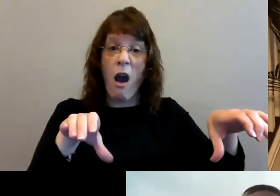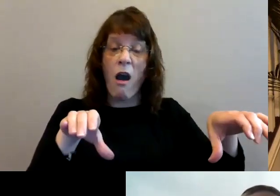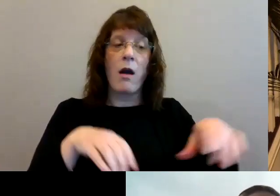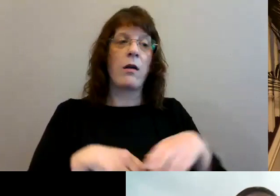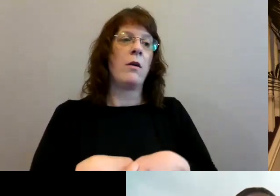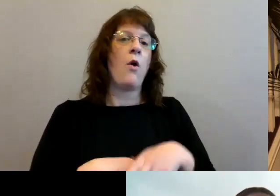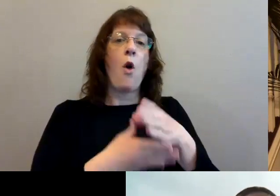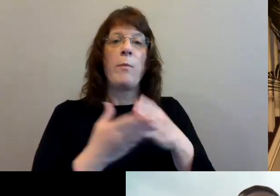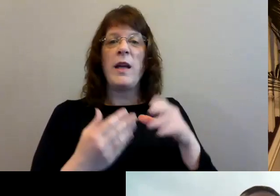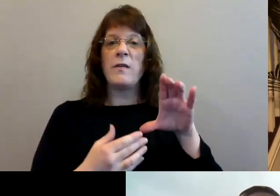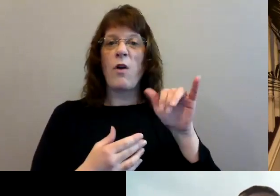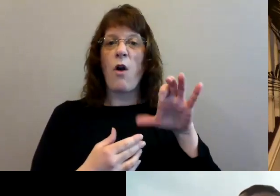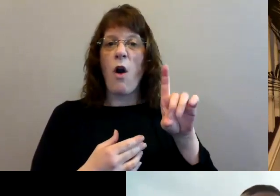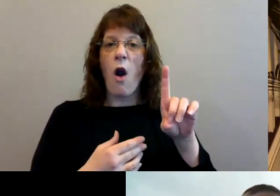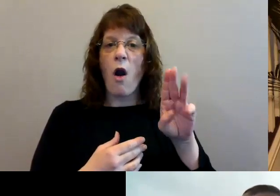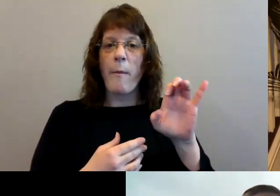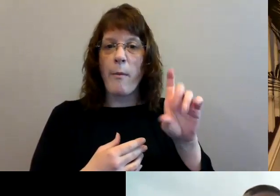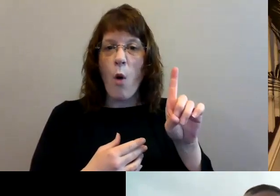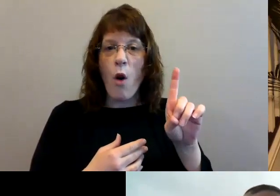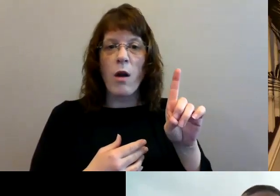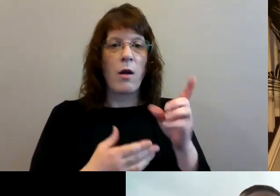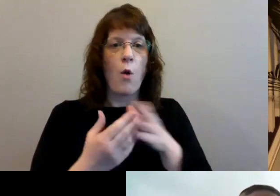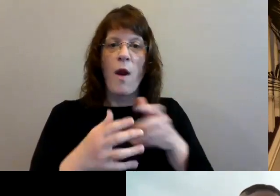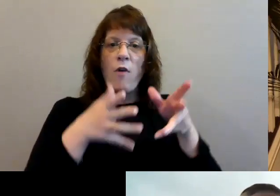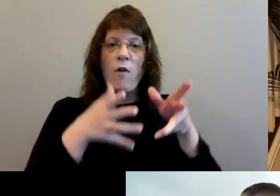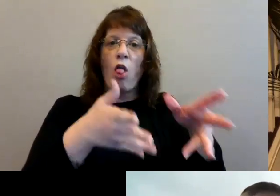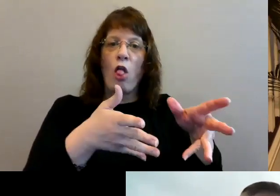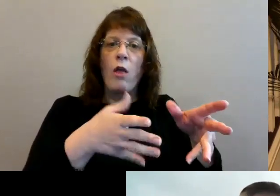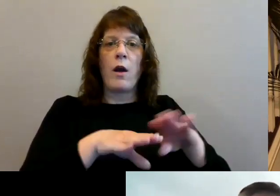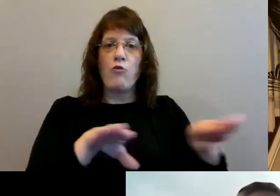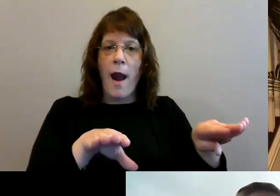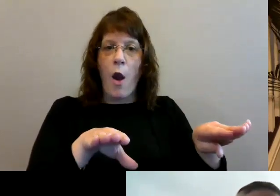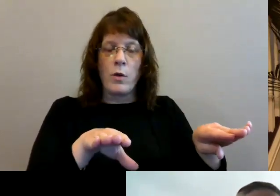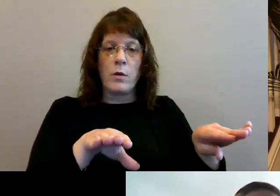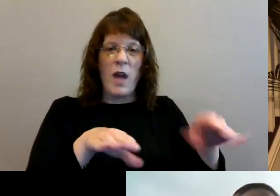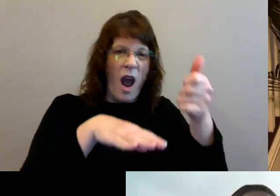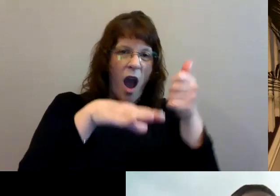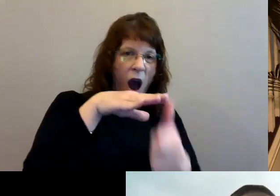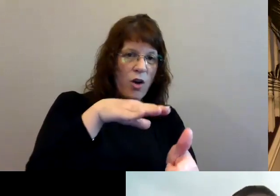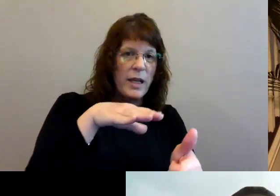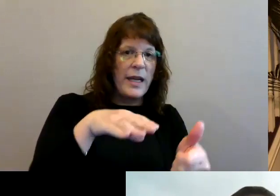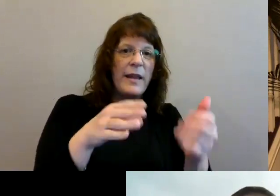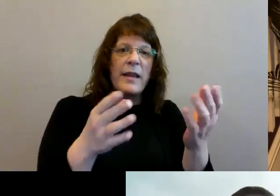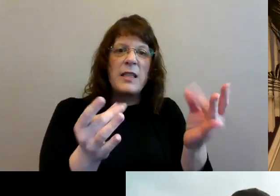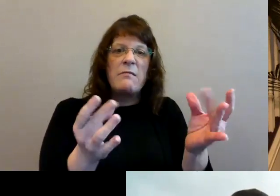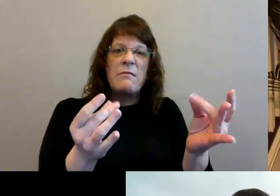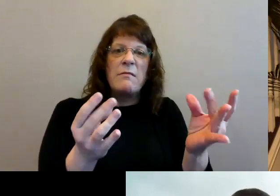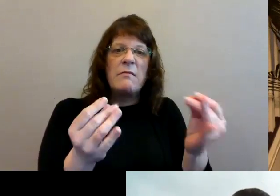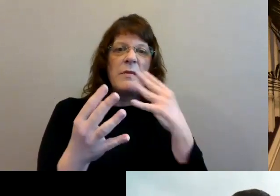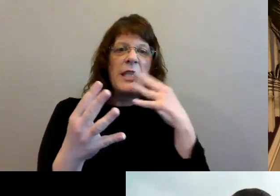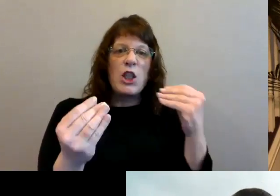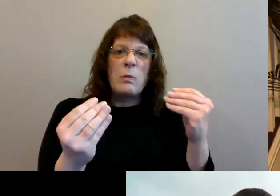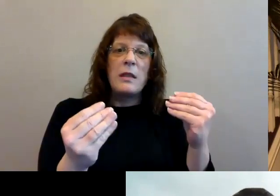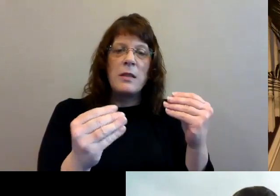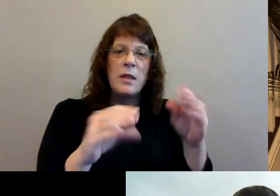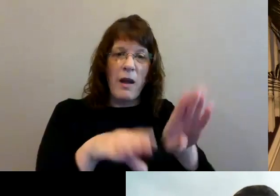of cardboard, anything that's on the ground where humidity can accumulate, if you flip those, there's a good chance that you're going